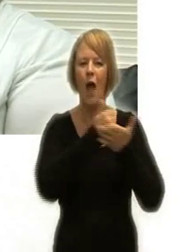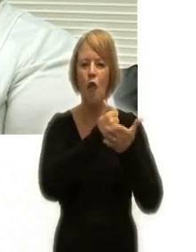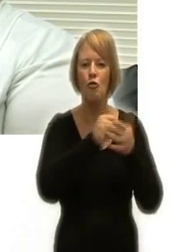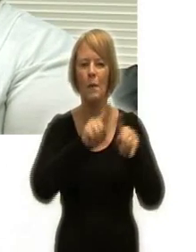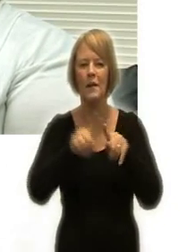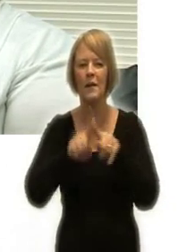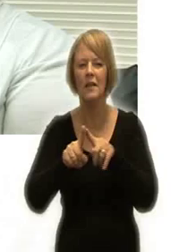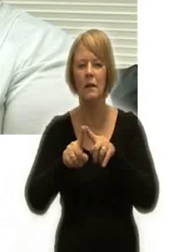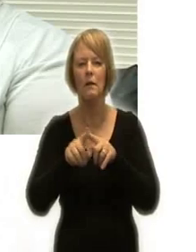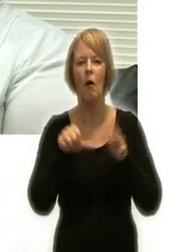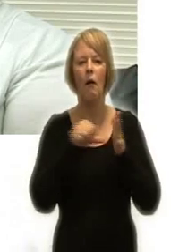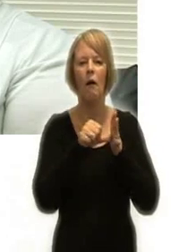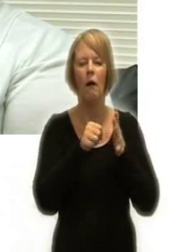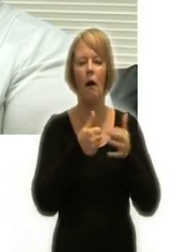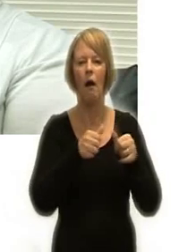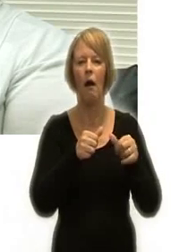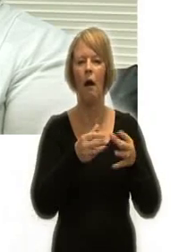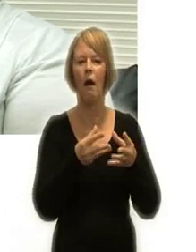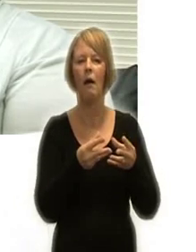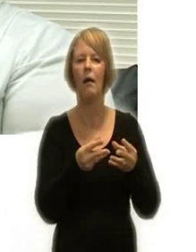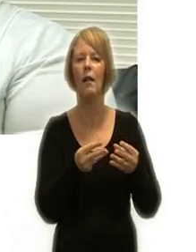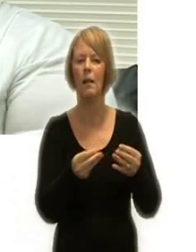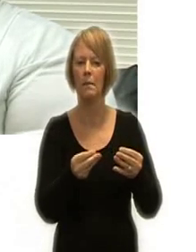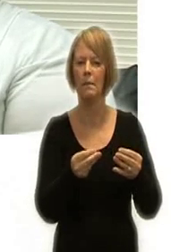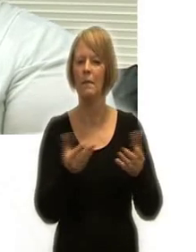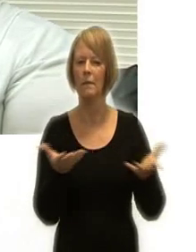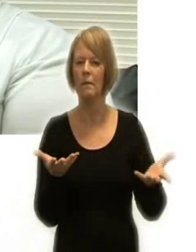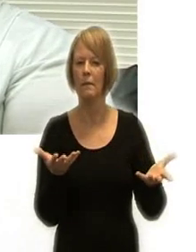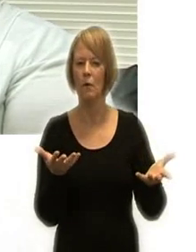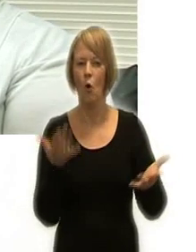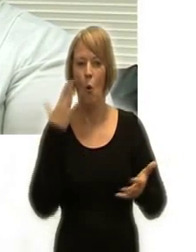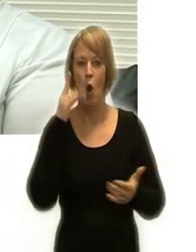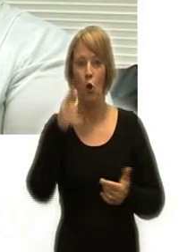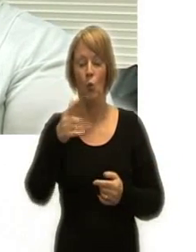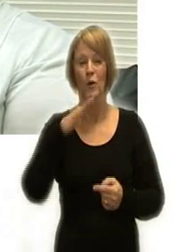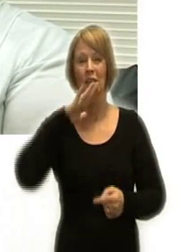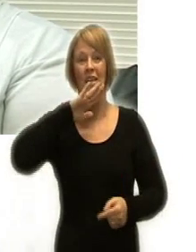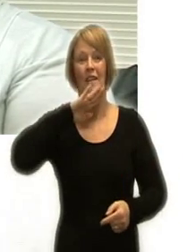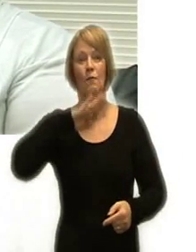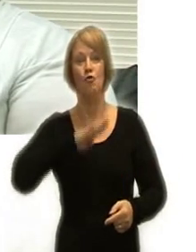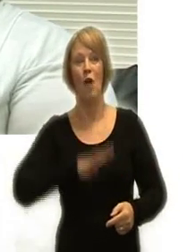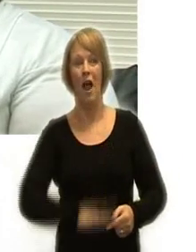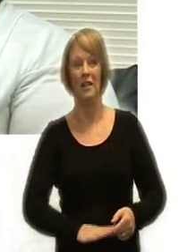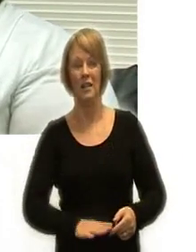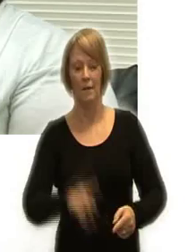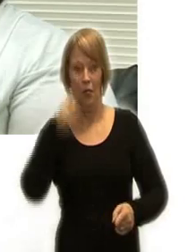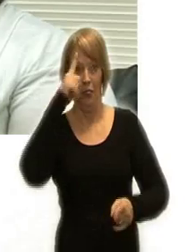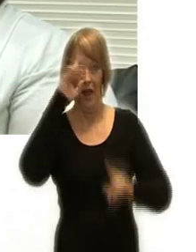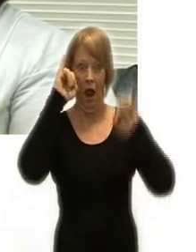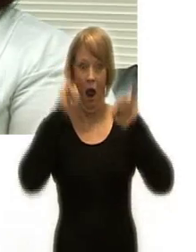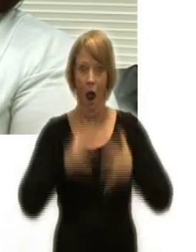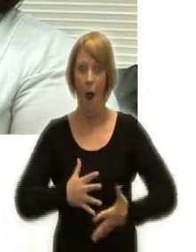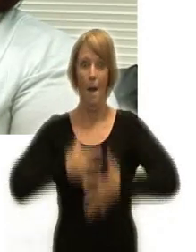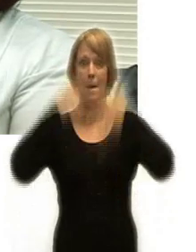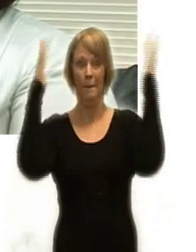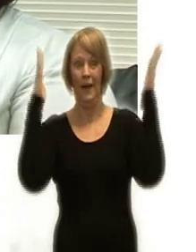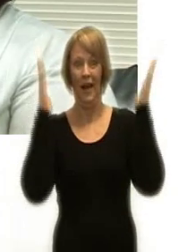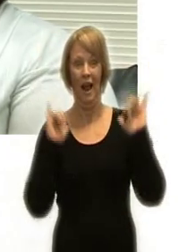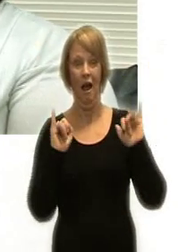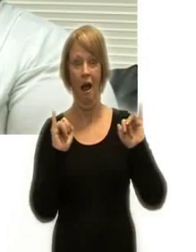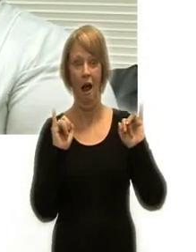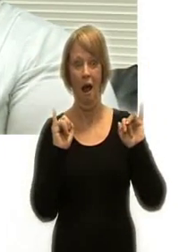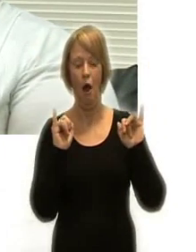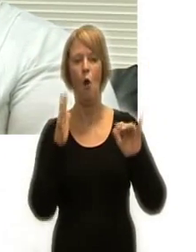tablets, but they will help. And that will lead you on to other therapies that may solve the original